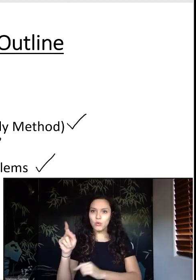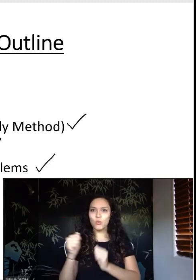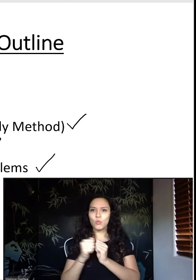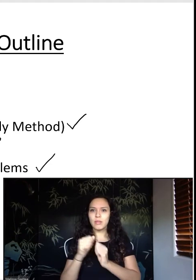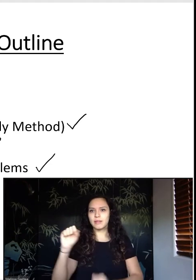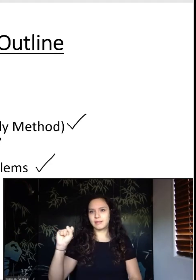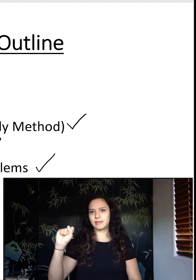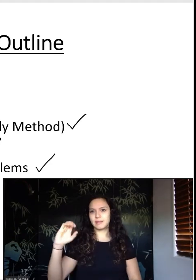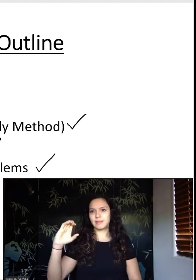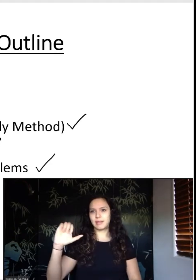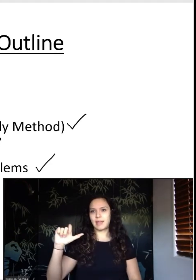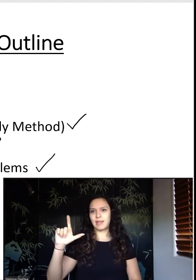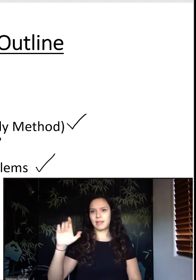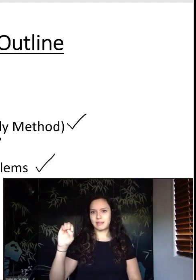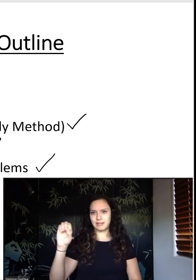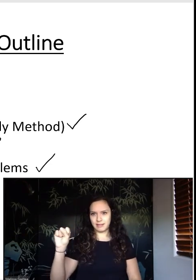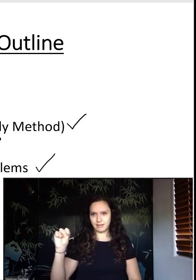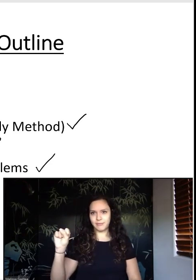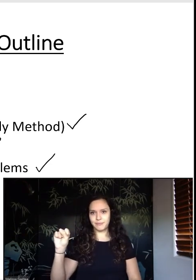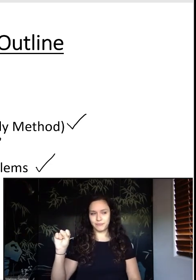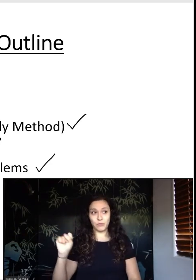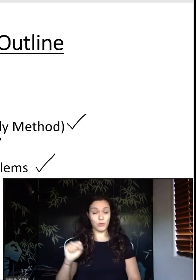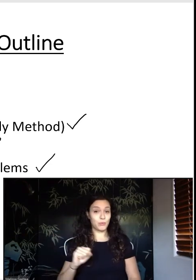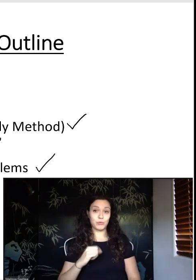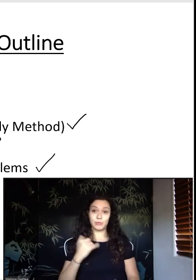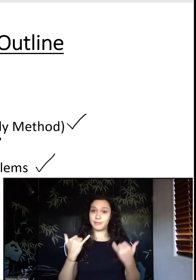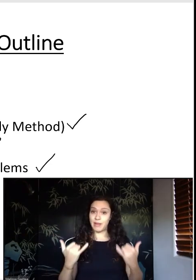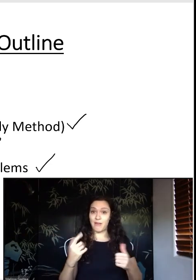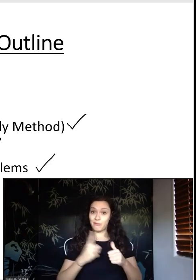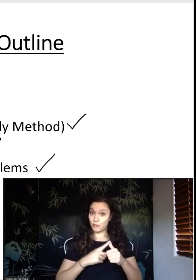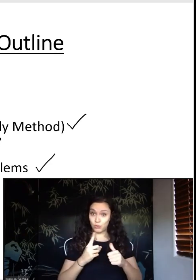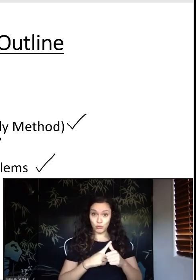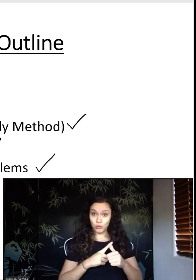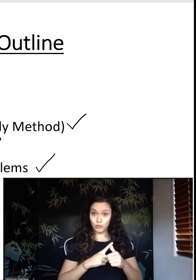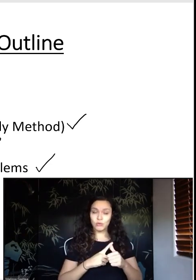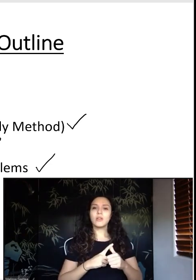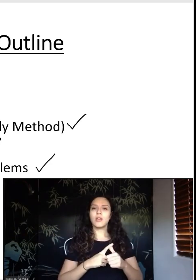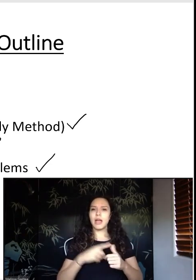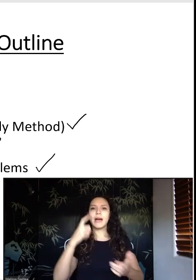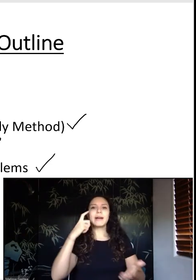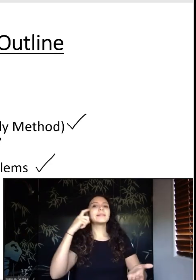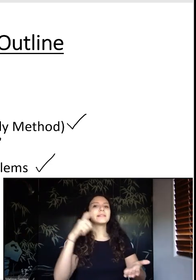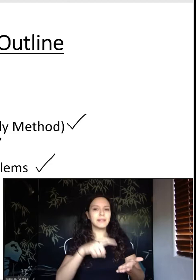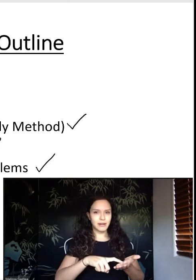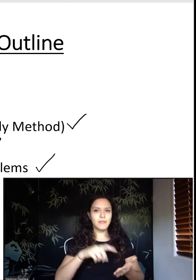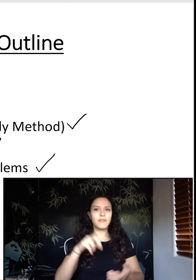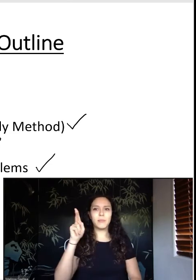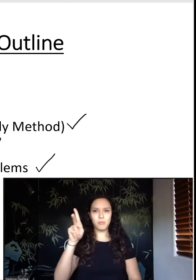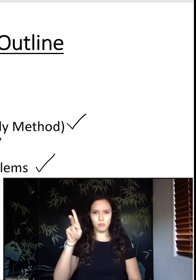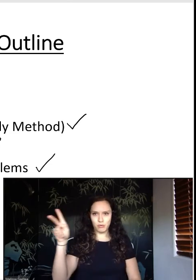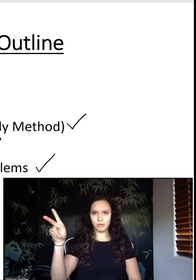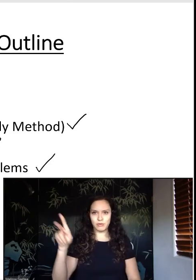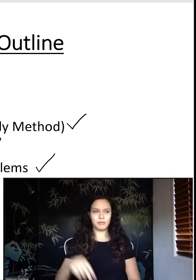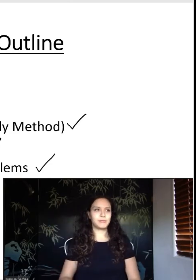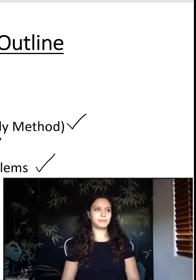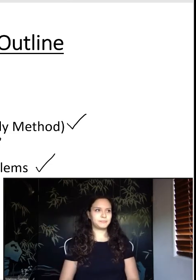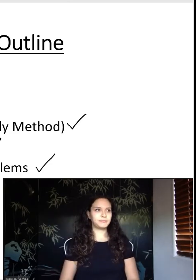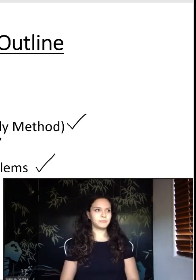use proportions in scales. So the first thing we're going to start off with is identifying